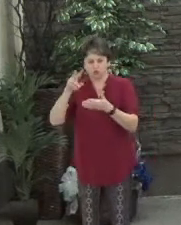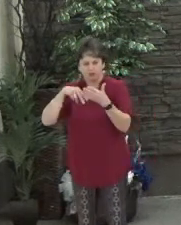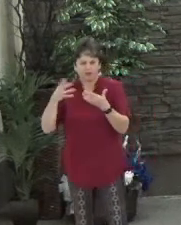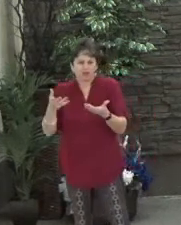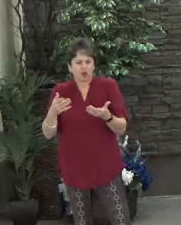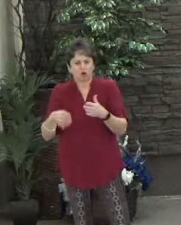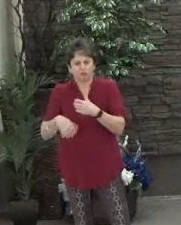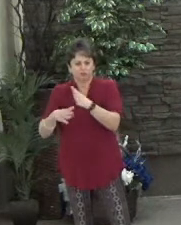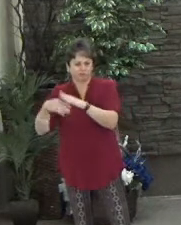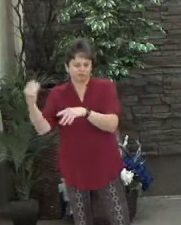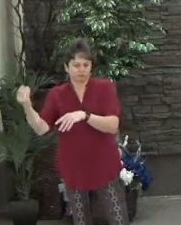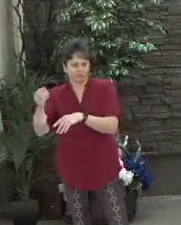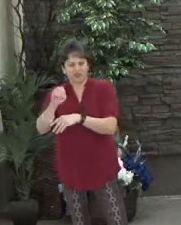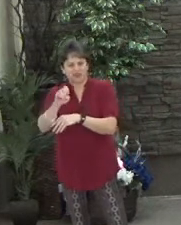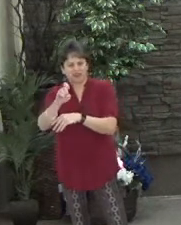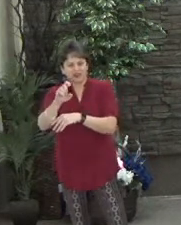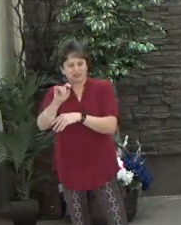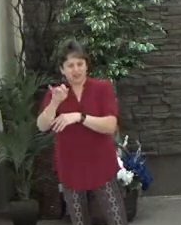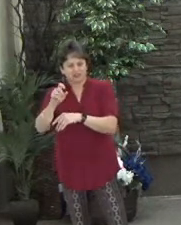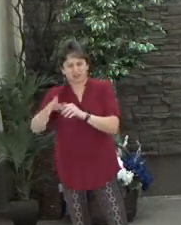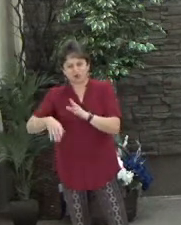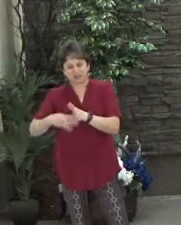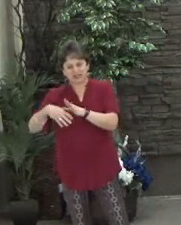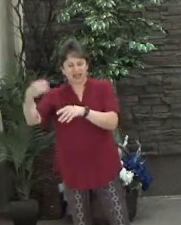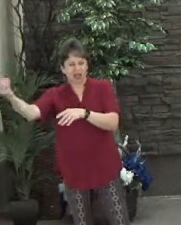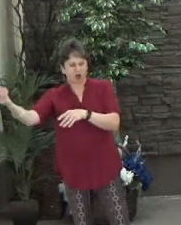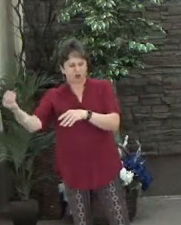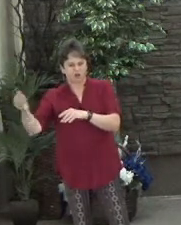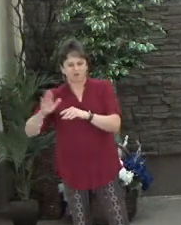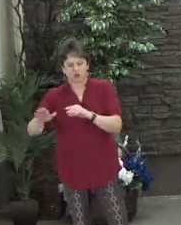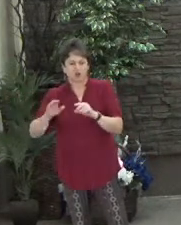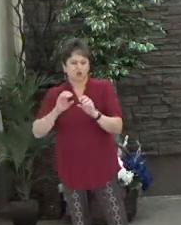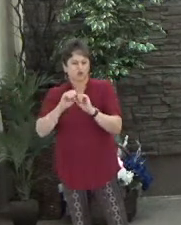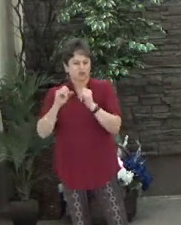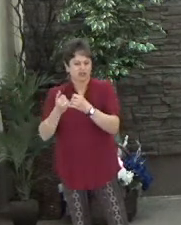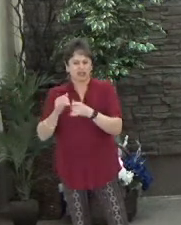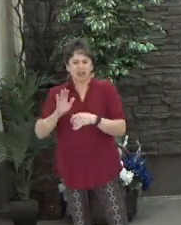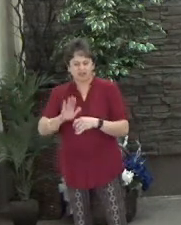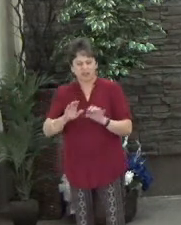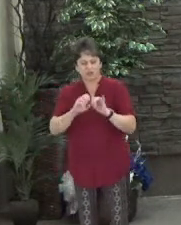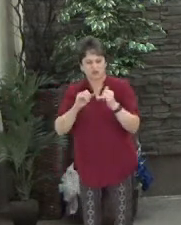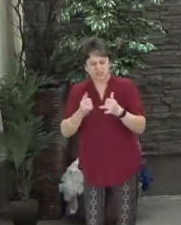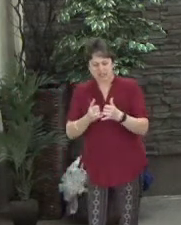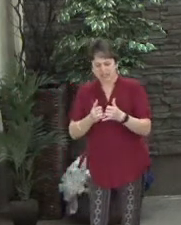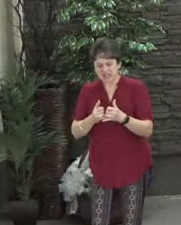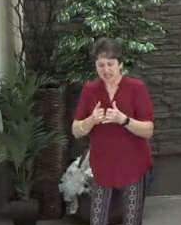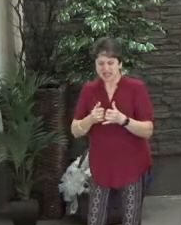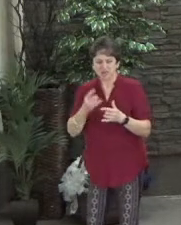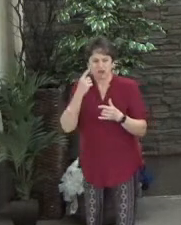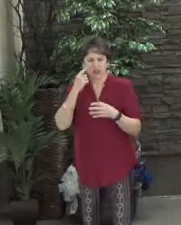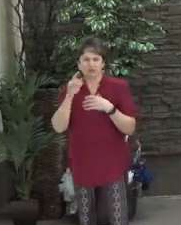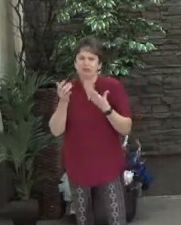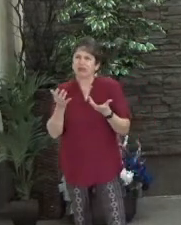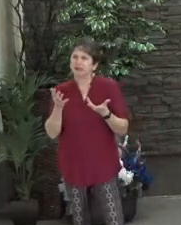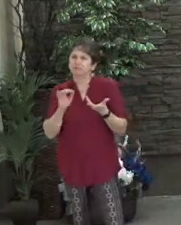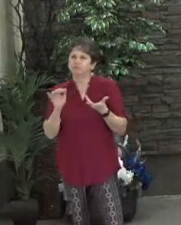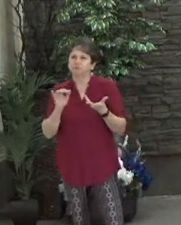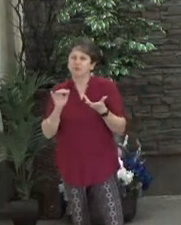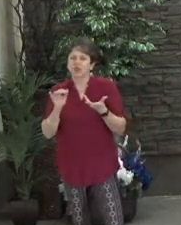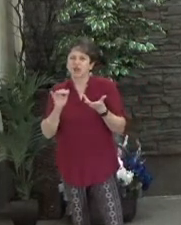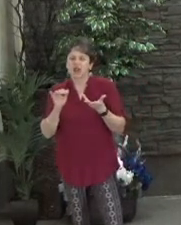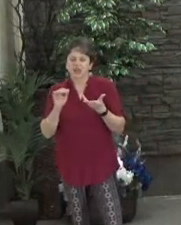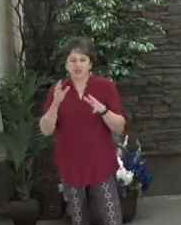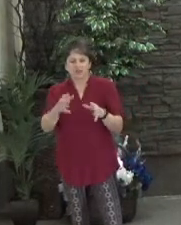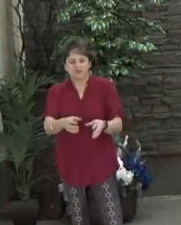exiles. They're outcasts. Their society has taken them, and if you want to think of it this way, it's like